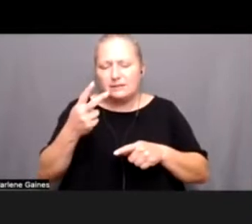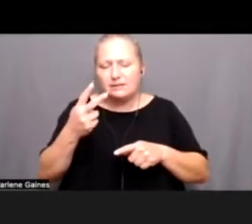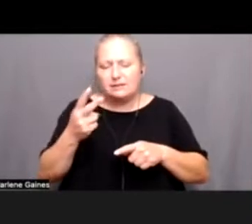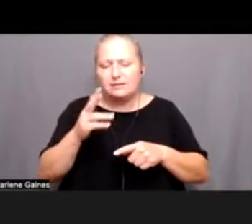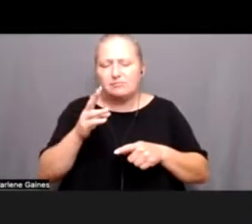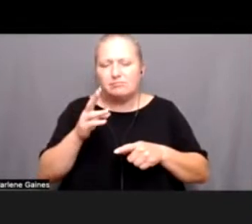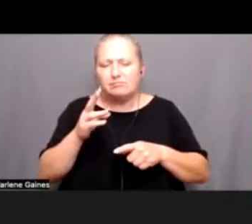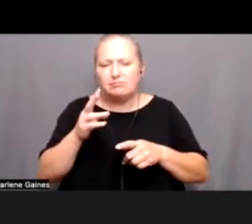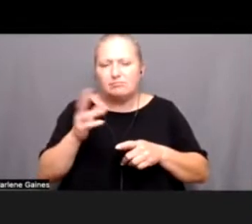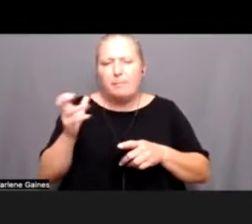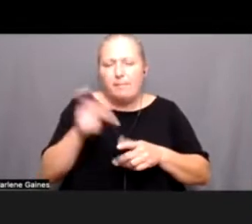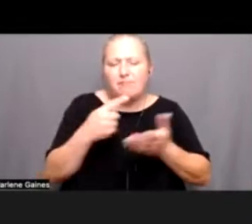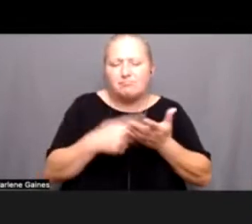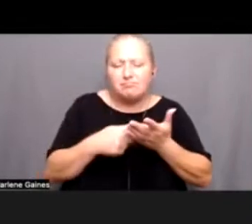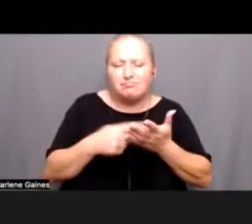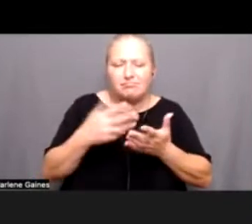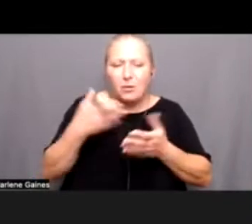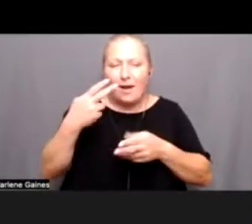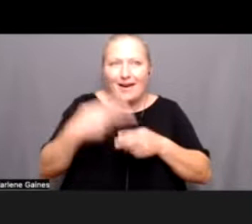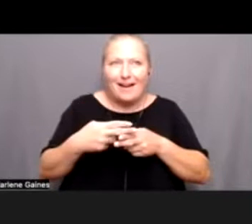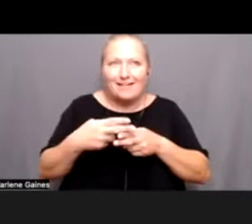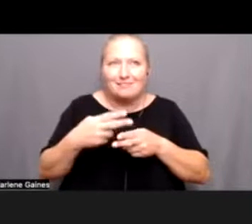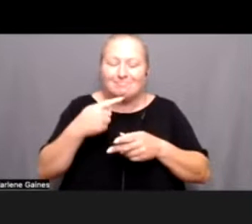want to name that sometimes it's really hard to